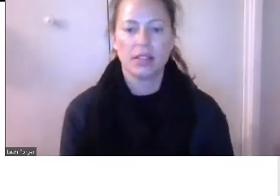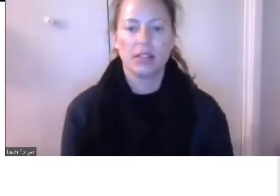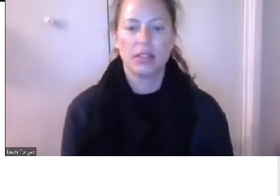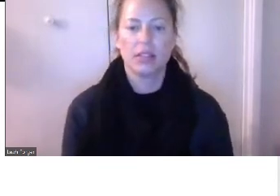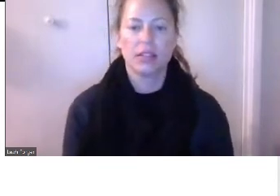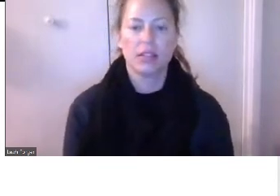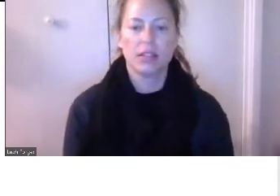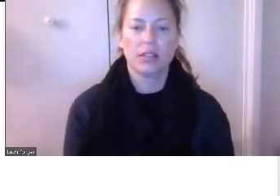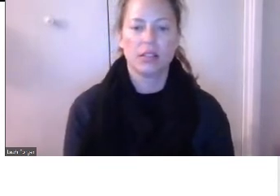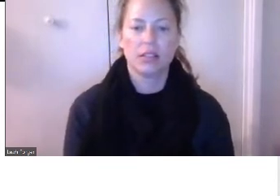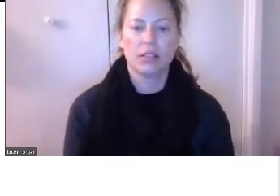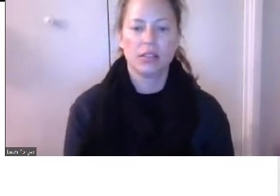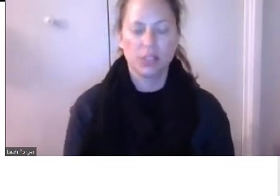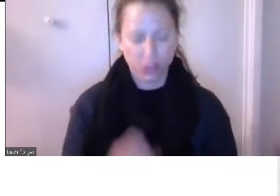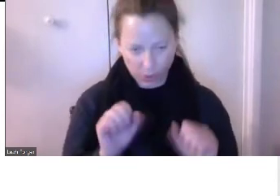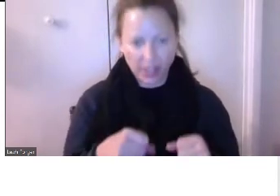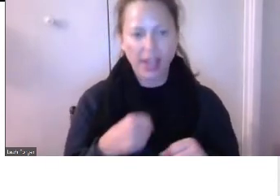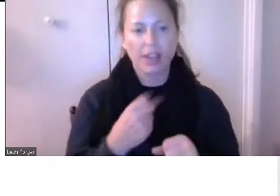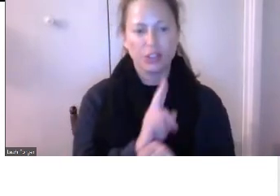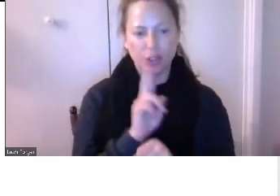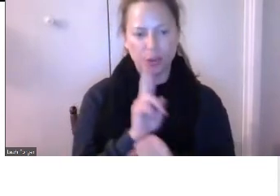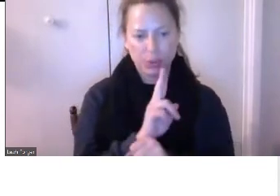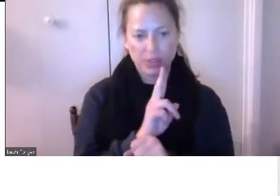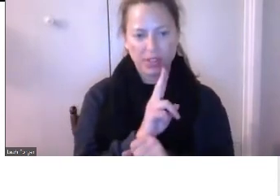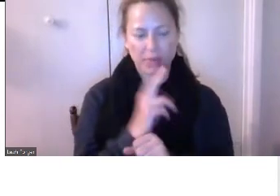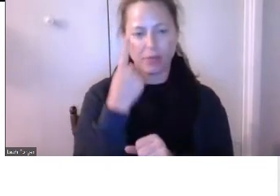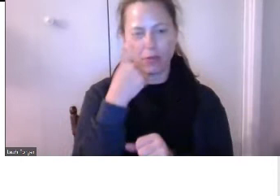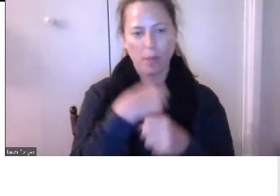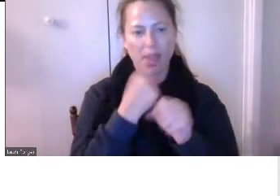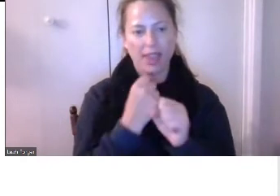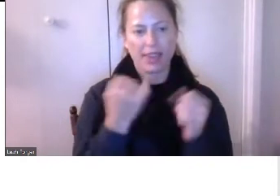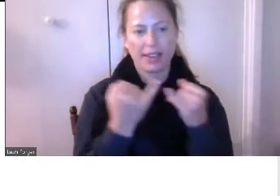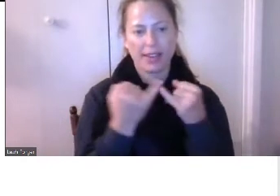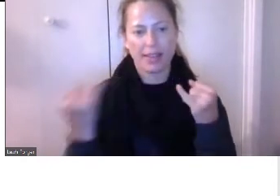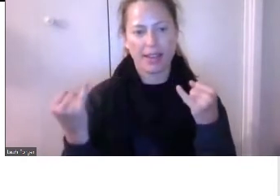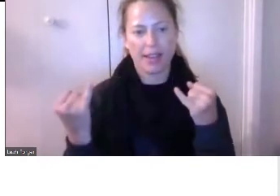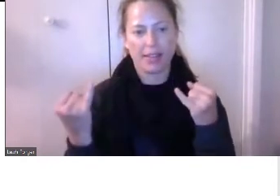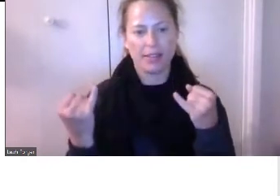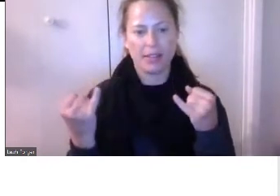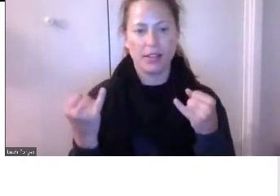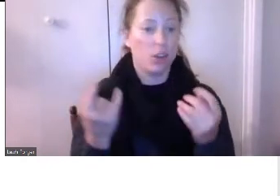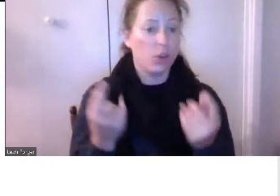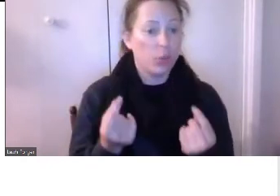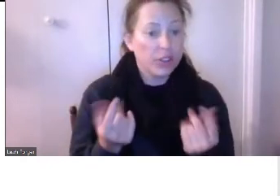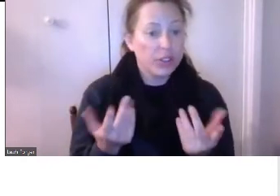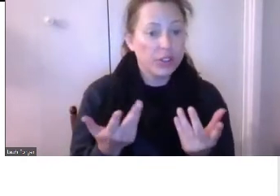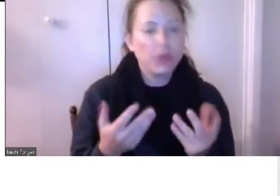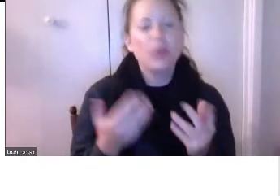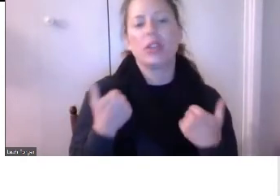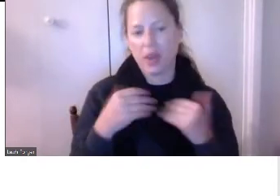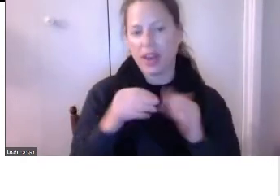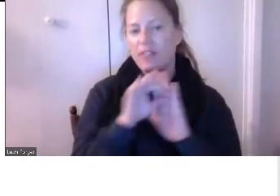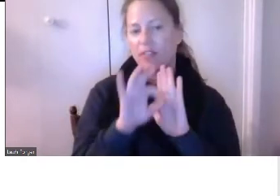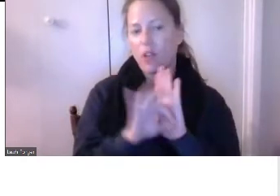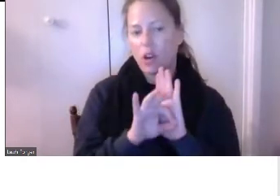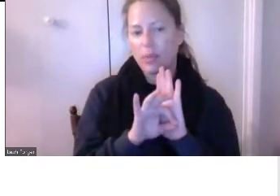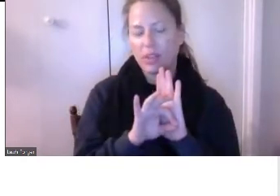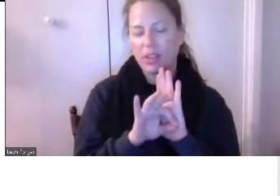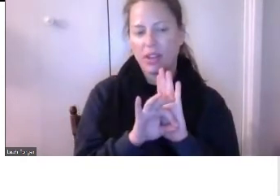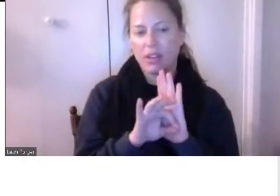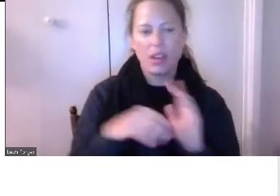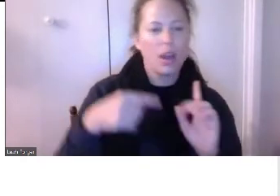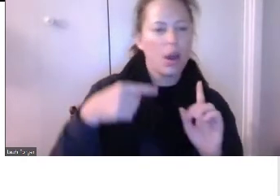you can use both of these to create a line, because all you're going to do is plug these values into a formula called